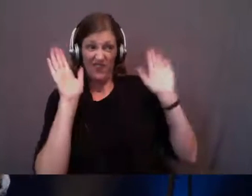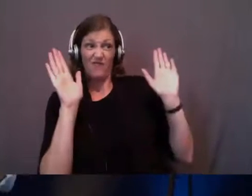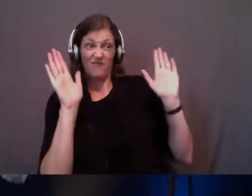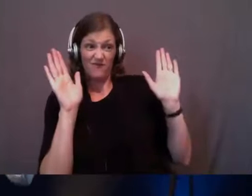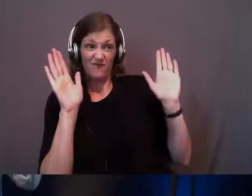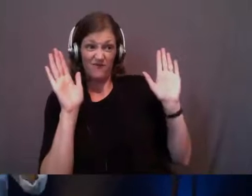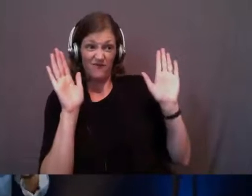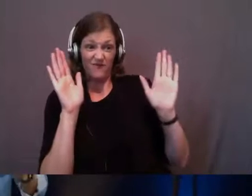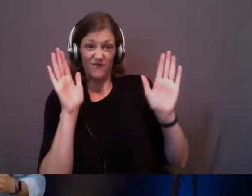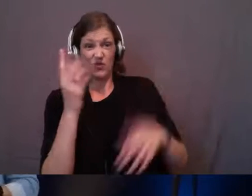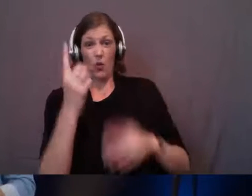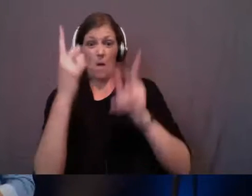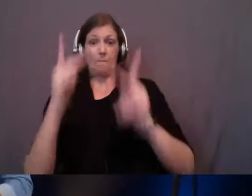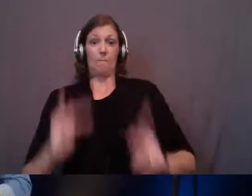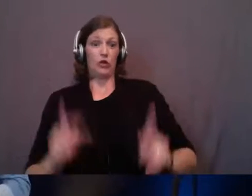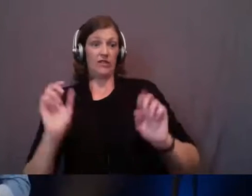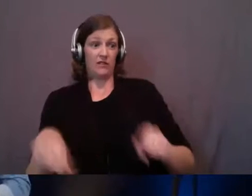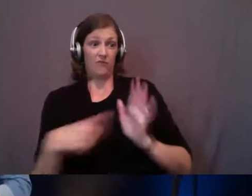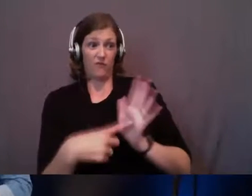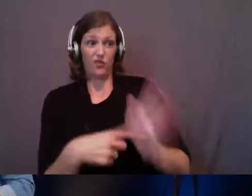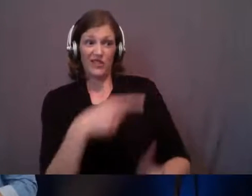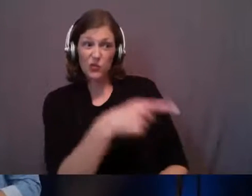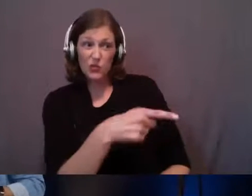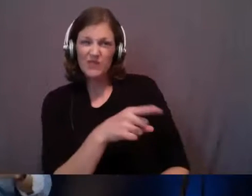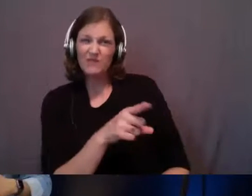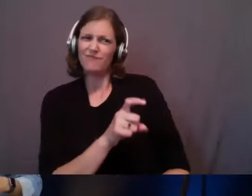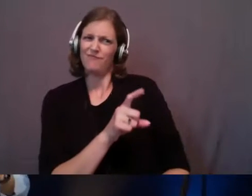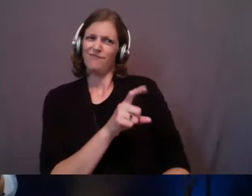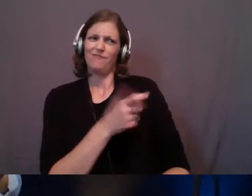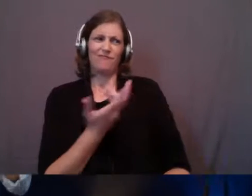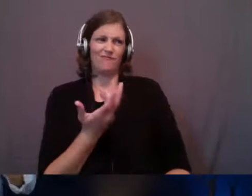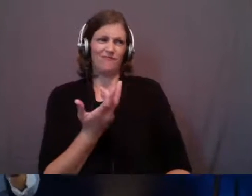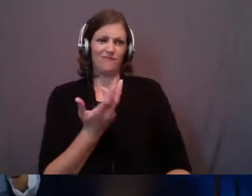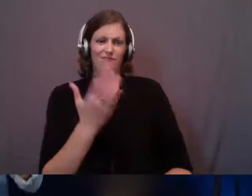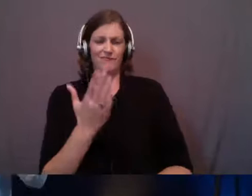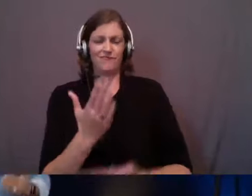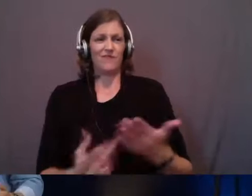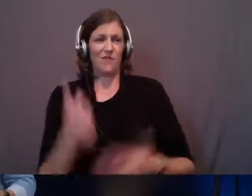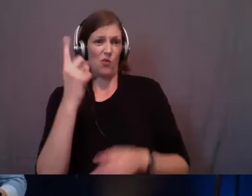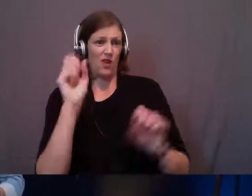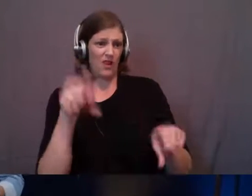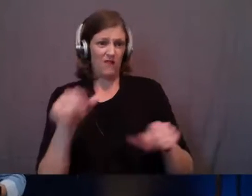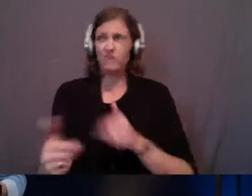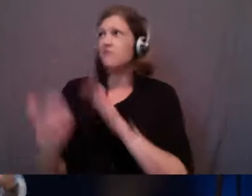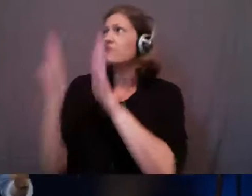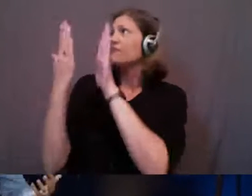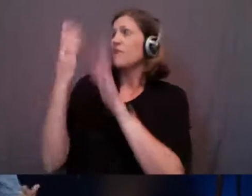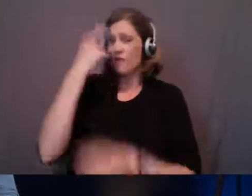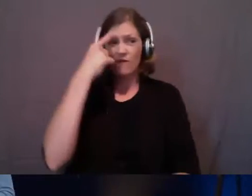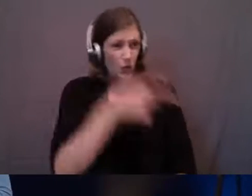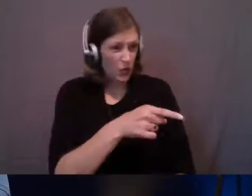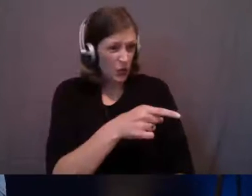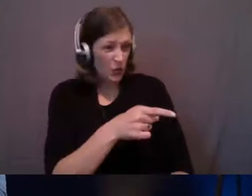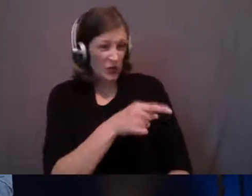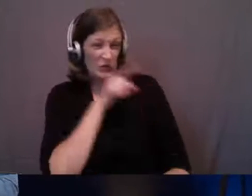so somebody can represent you. So somebody can go before God for you. But are you sure you